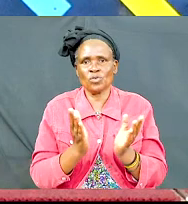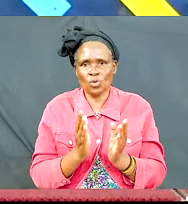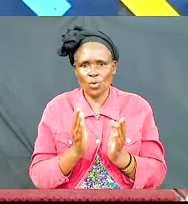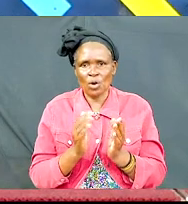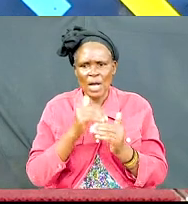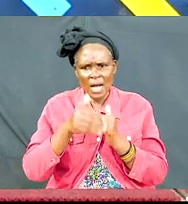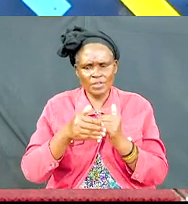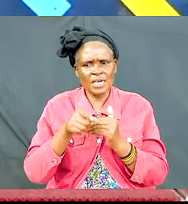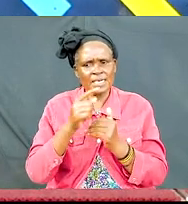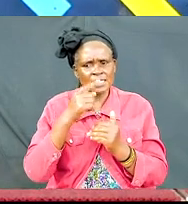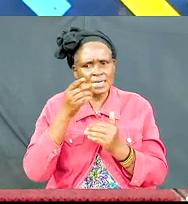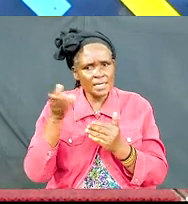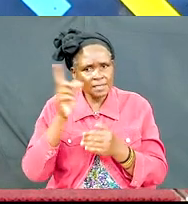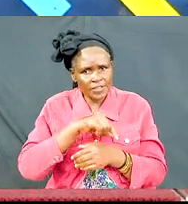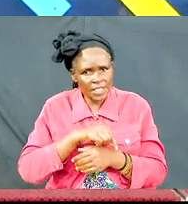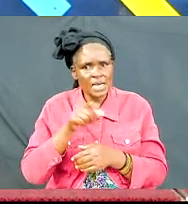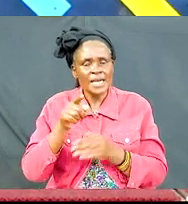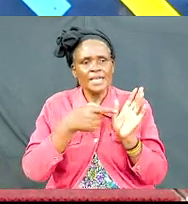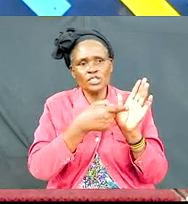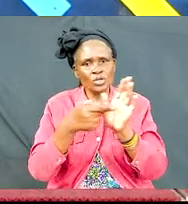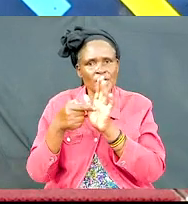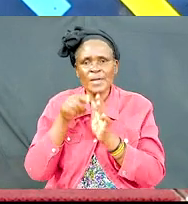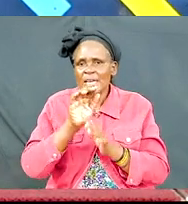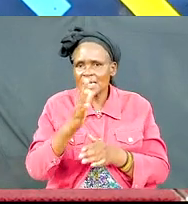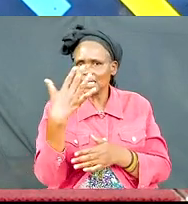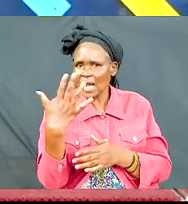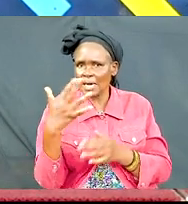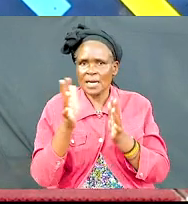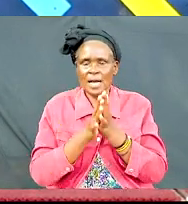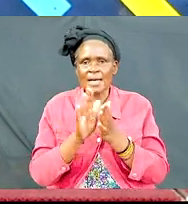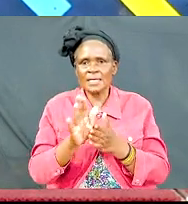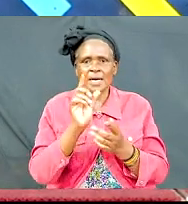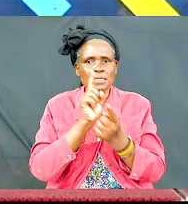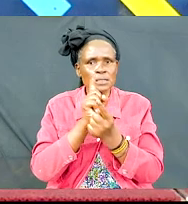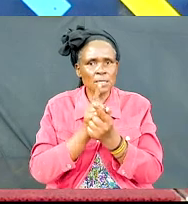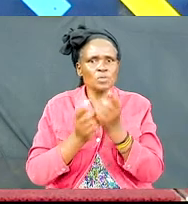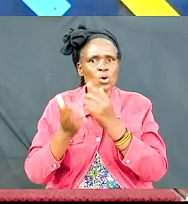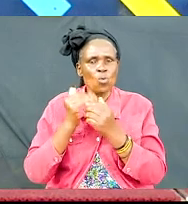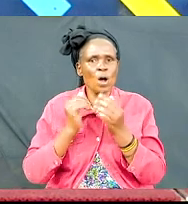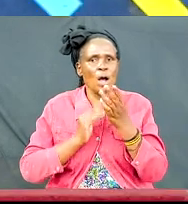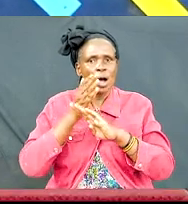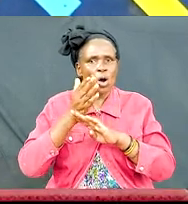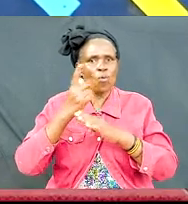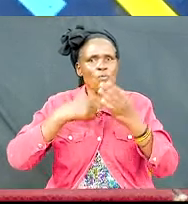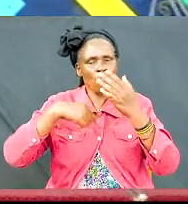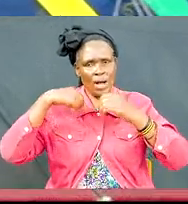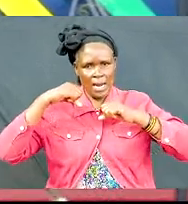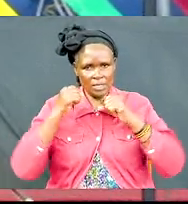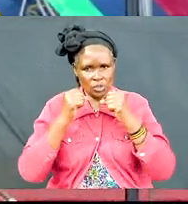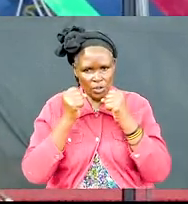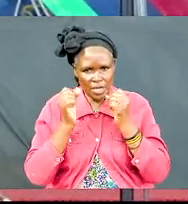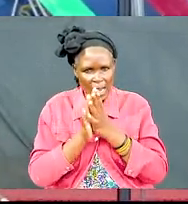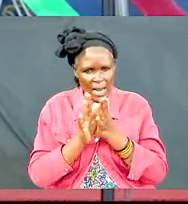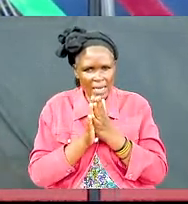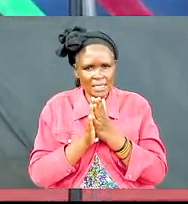After he had said this, he showed them his hands, and the disciples were overjoyed. The presence